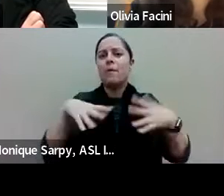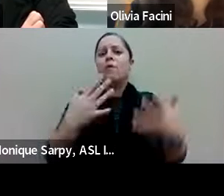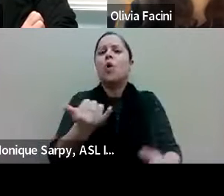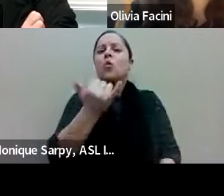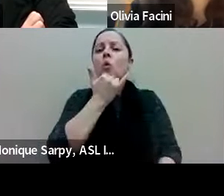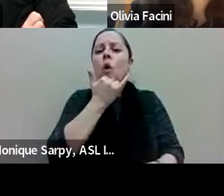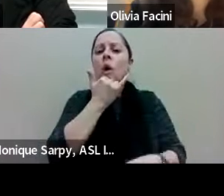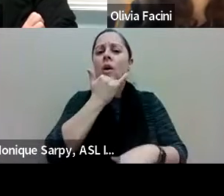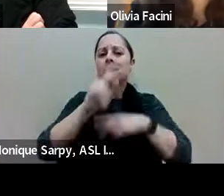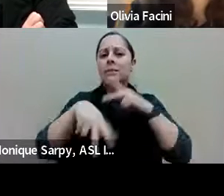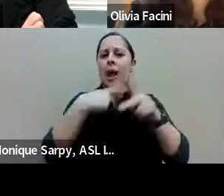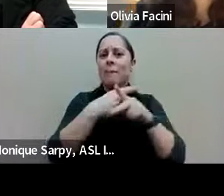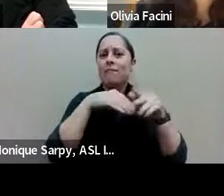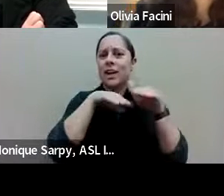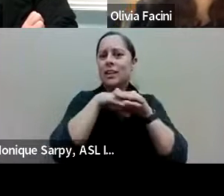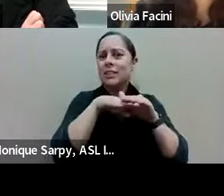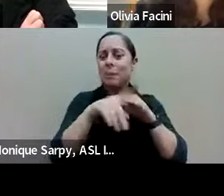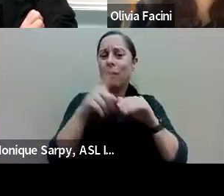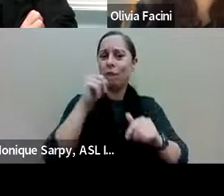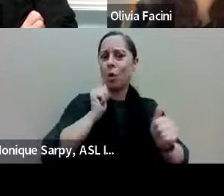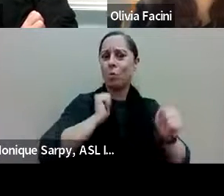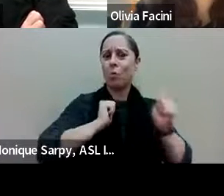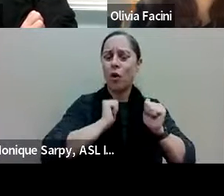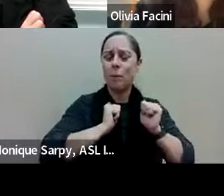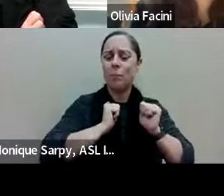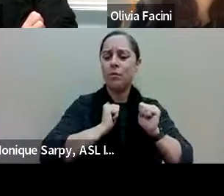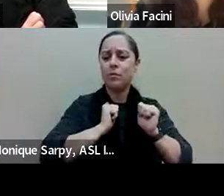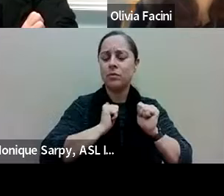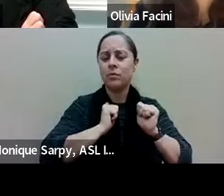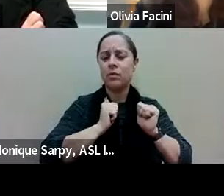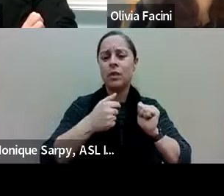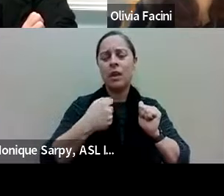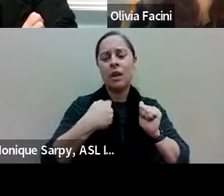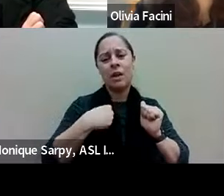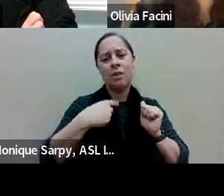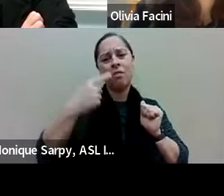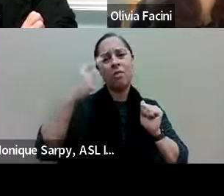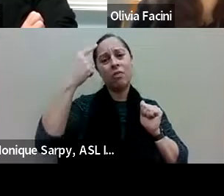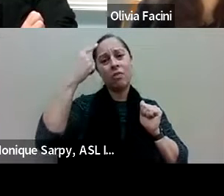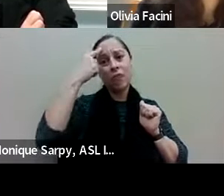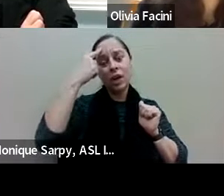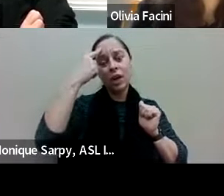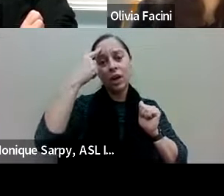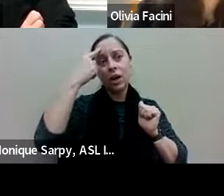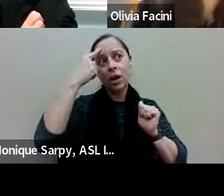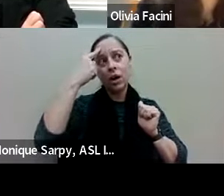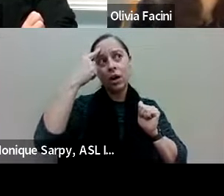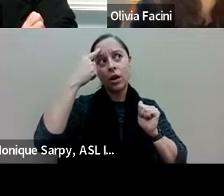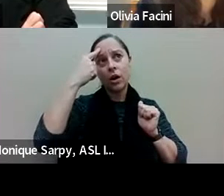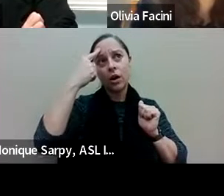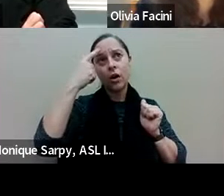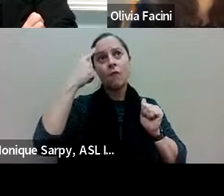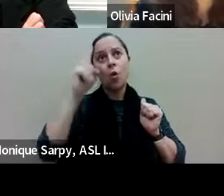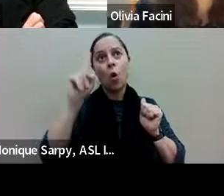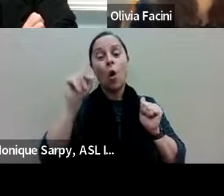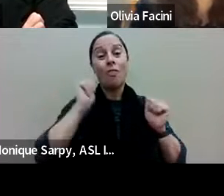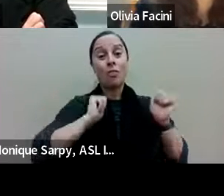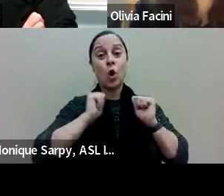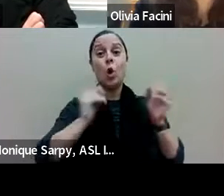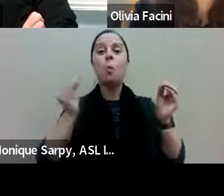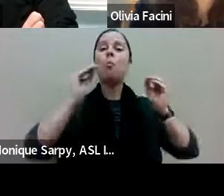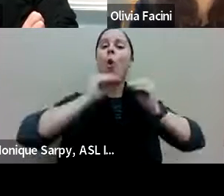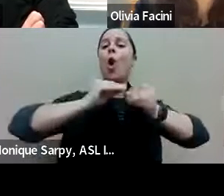accessibility for a performance. And so I think especially for the more local theaters that kind of cater to their